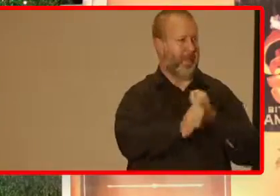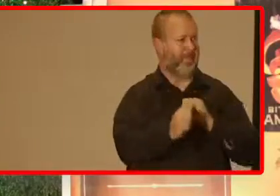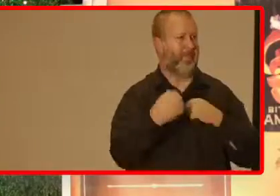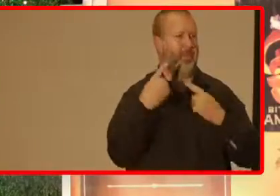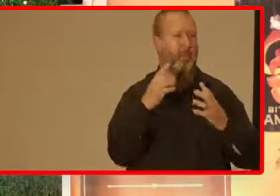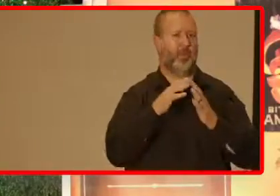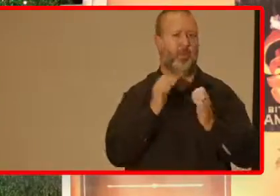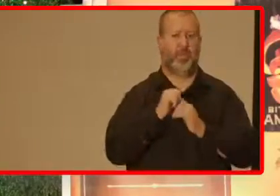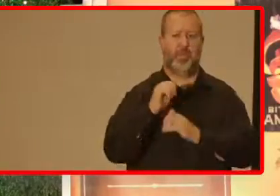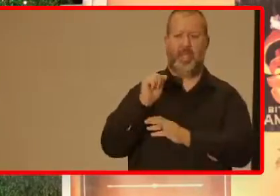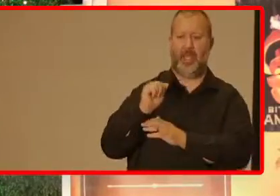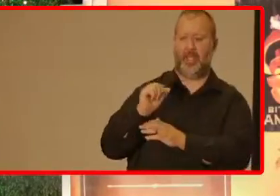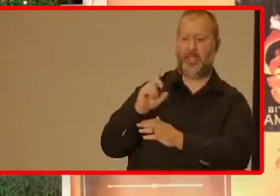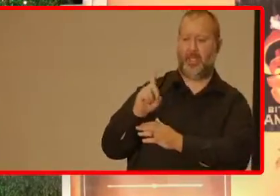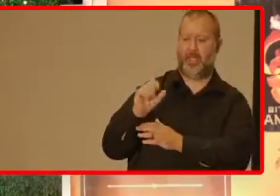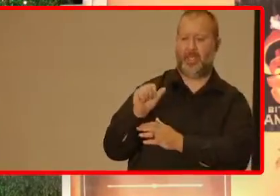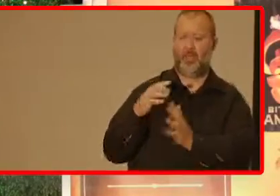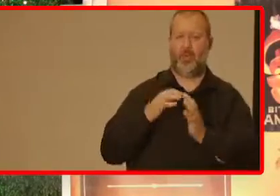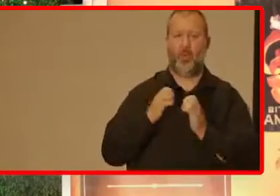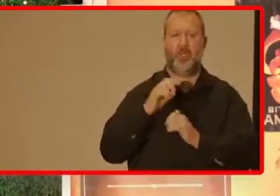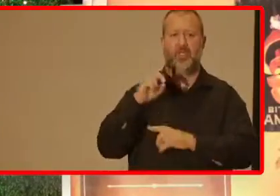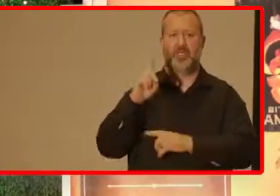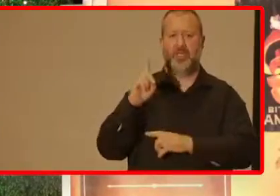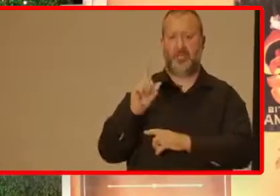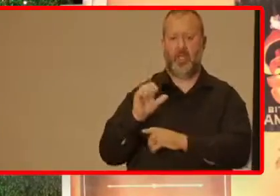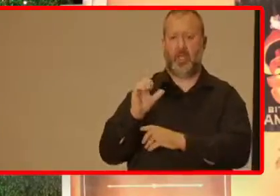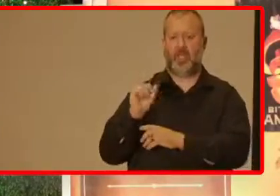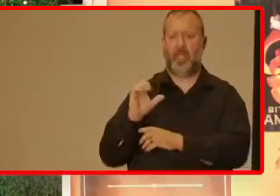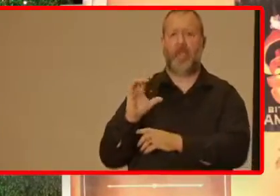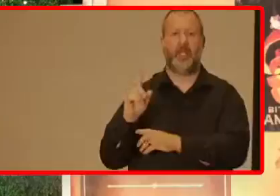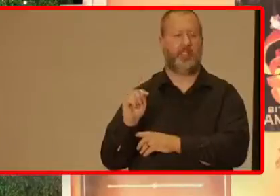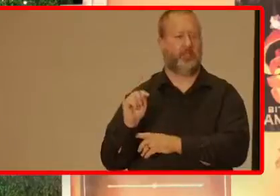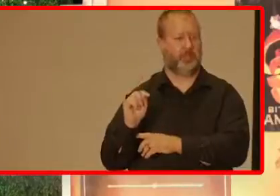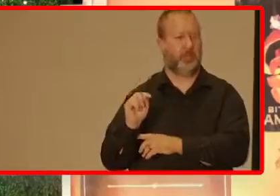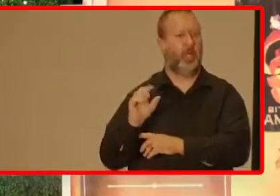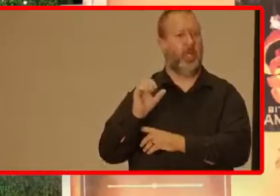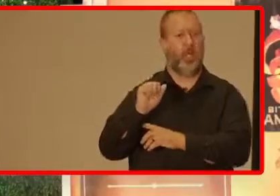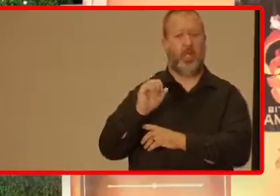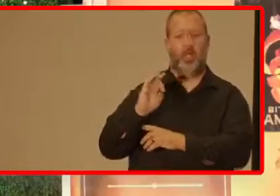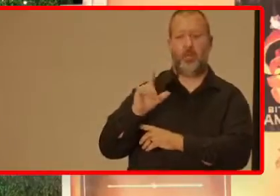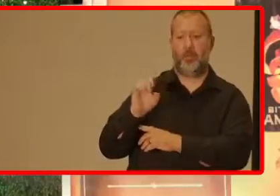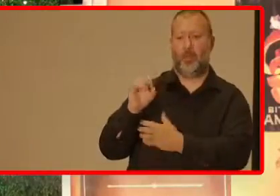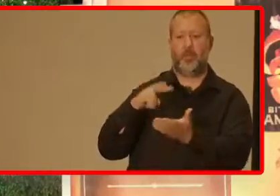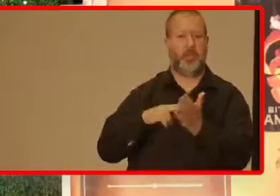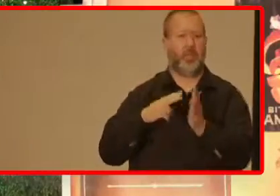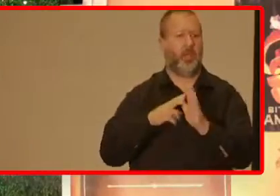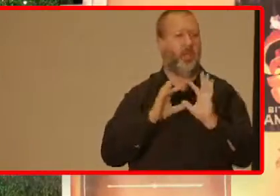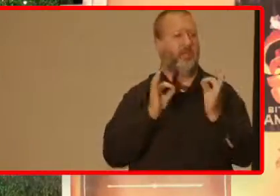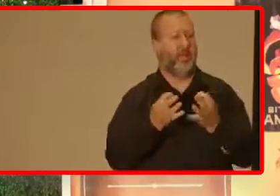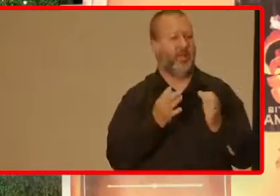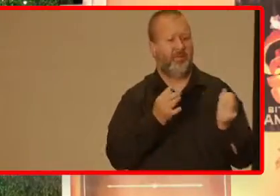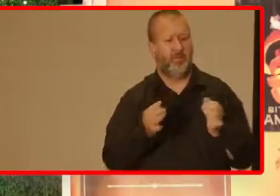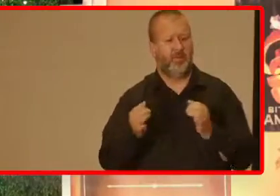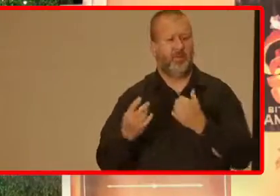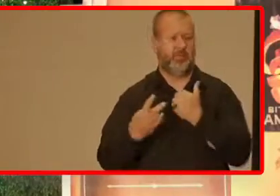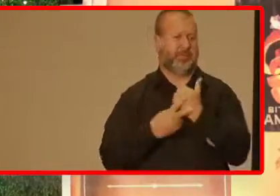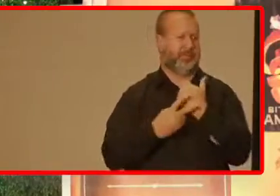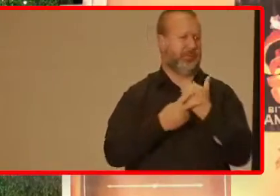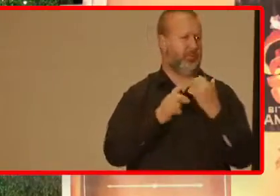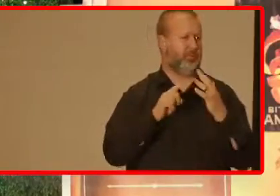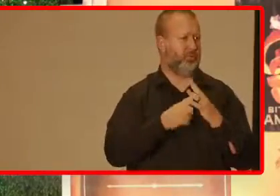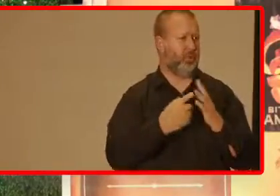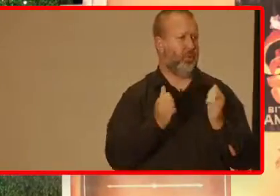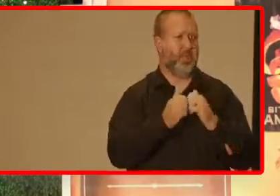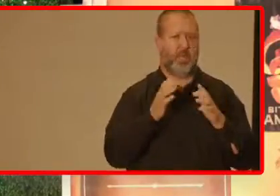with Disabilities Act. So what is the ABLE program? It allows families and individuals to start saving